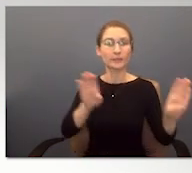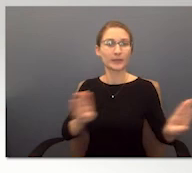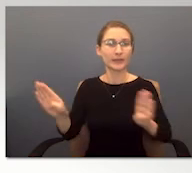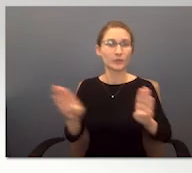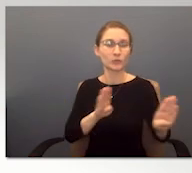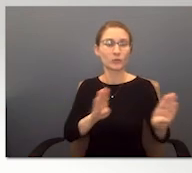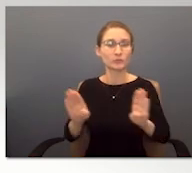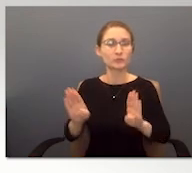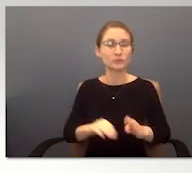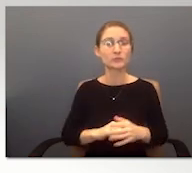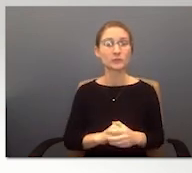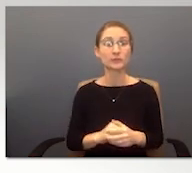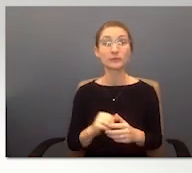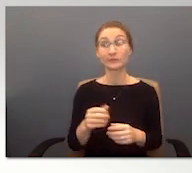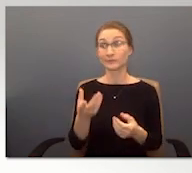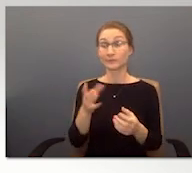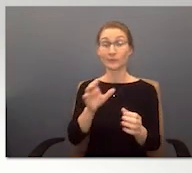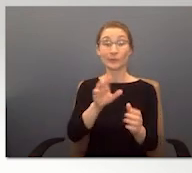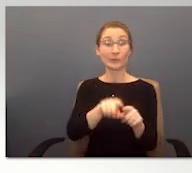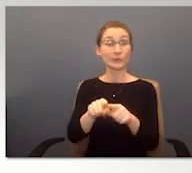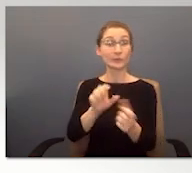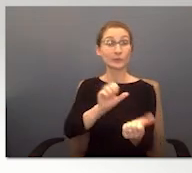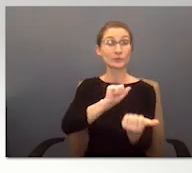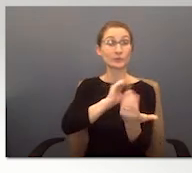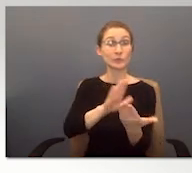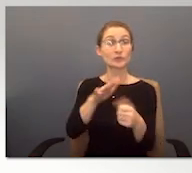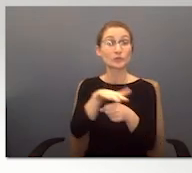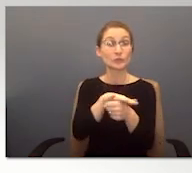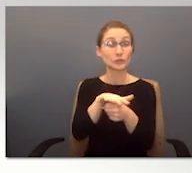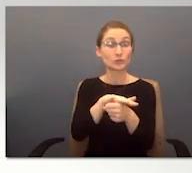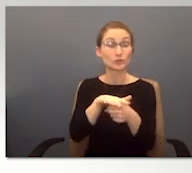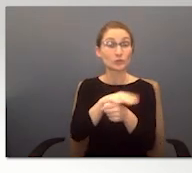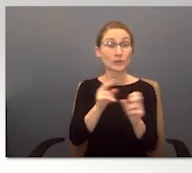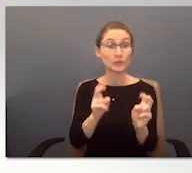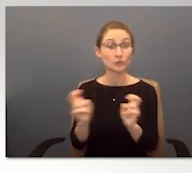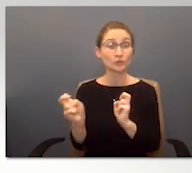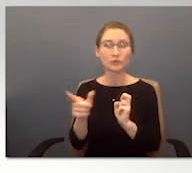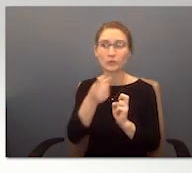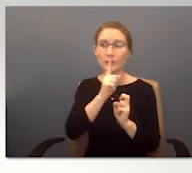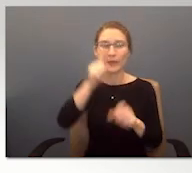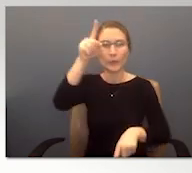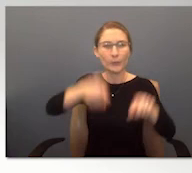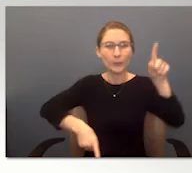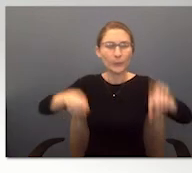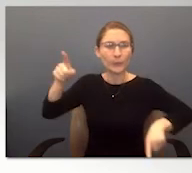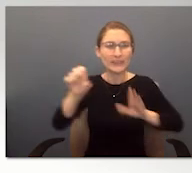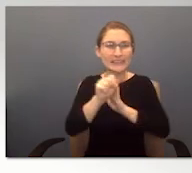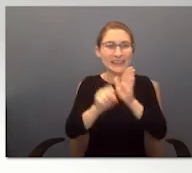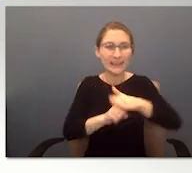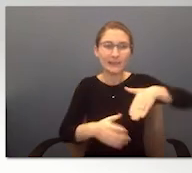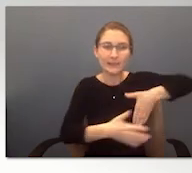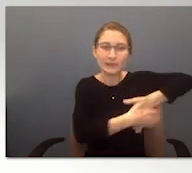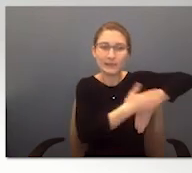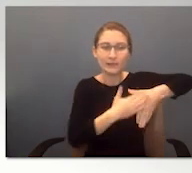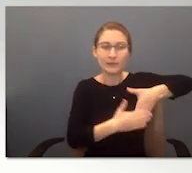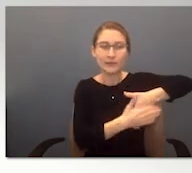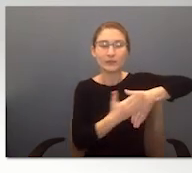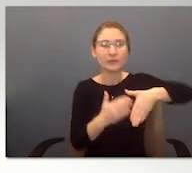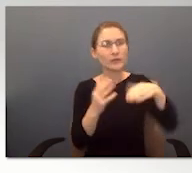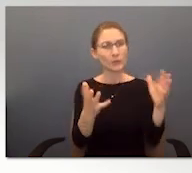conditions, addressing the regional needs in the state. We live in a big, diverse state, so what may be appropriate